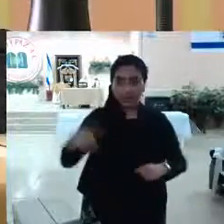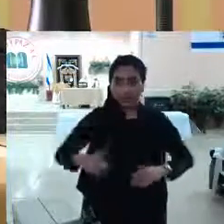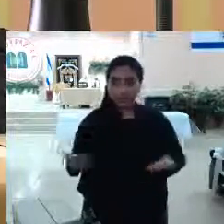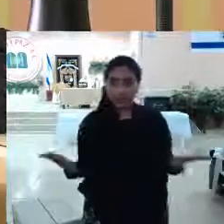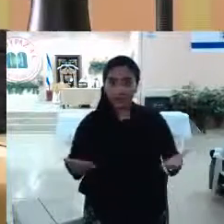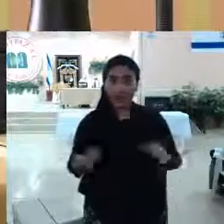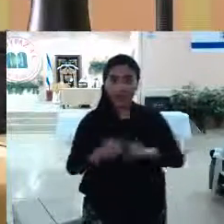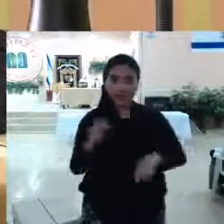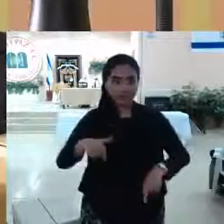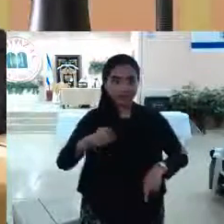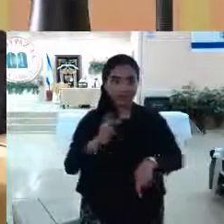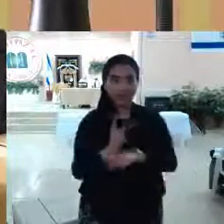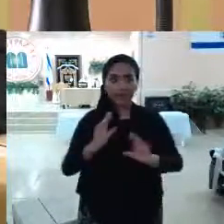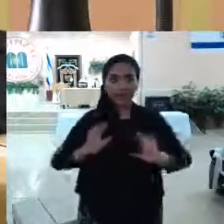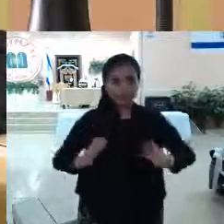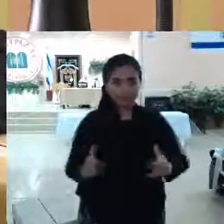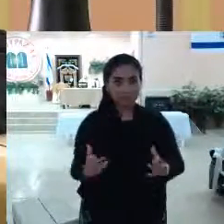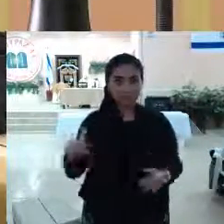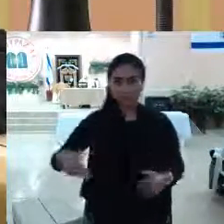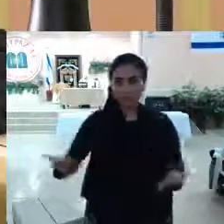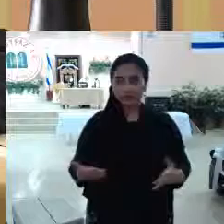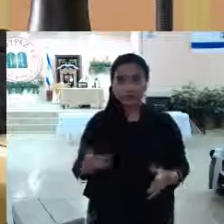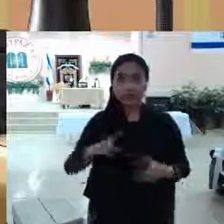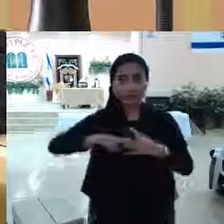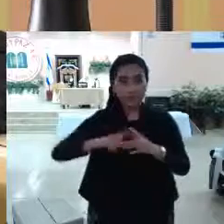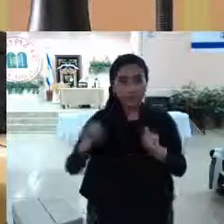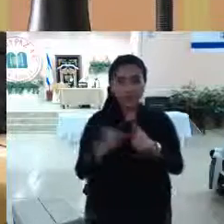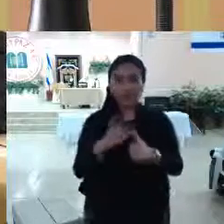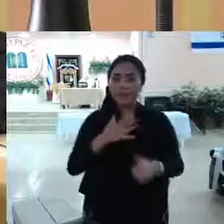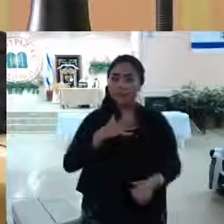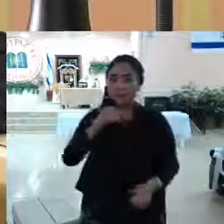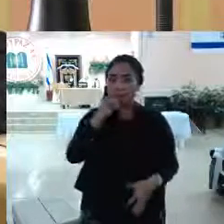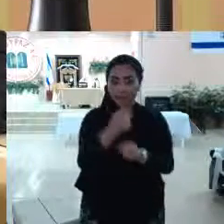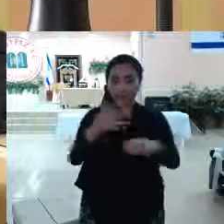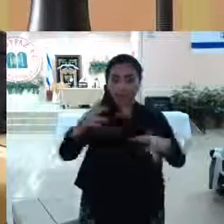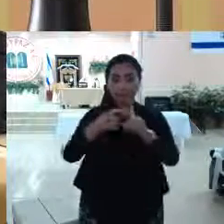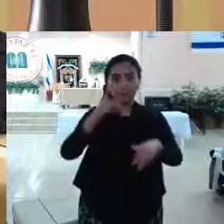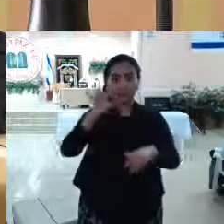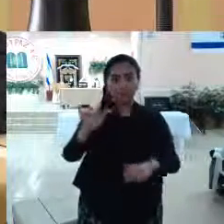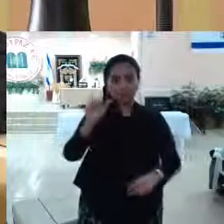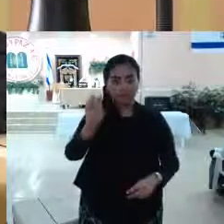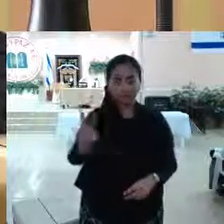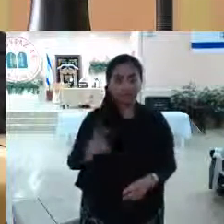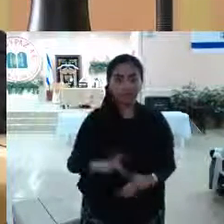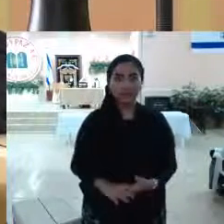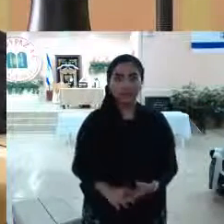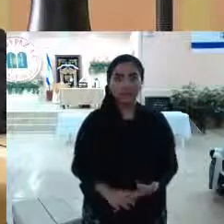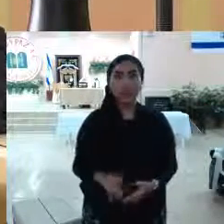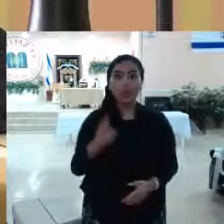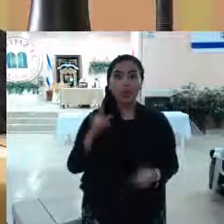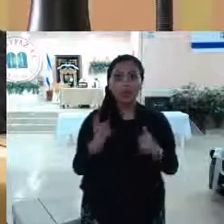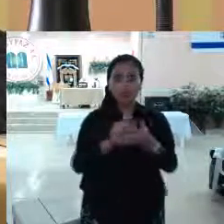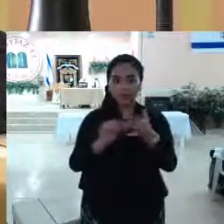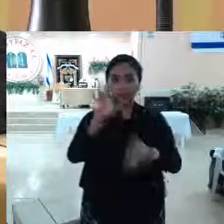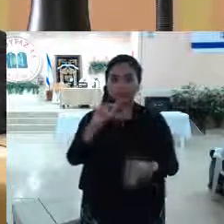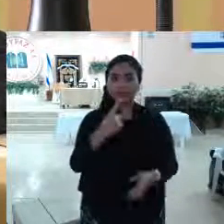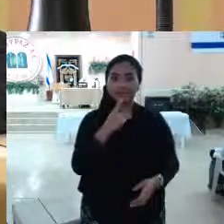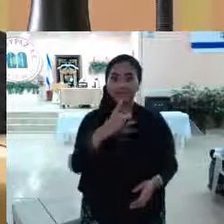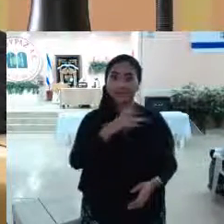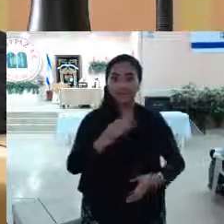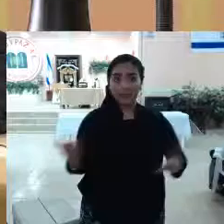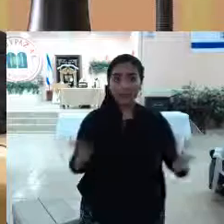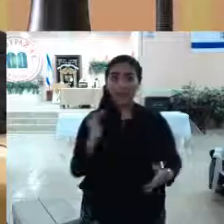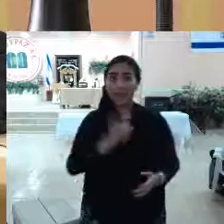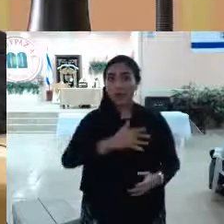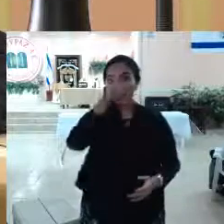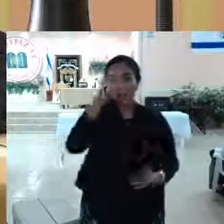countries de here, Kehilá mundial y from the local, worldwide and local empezando por Kehillah, mí, no starting by soltarnos de myself, Yahshua. to never let Joshua Dice el go. verso 9. Verse 9 Y says, aquí